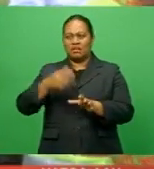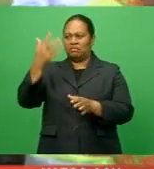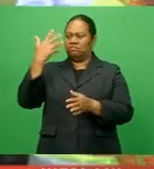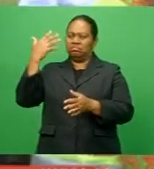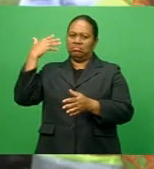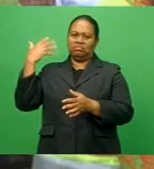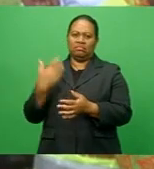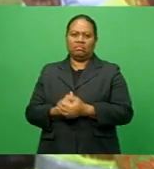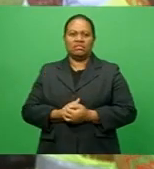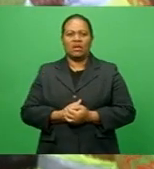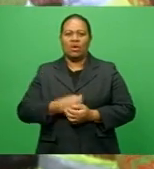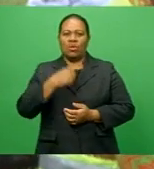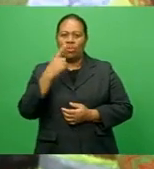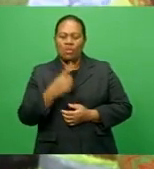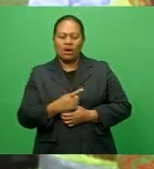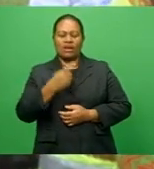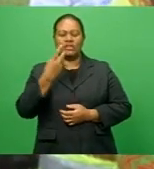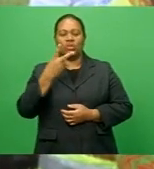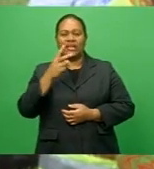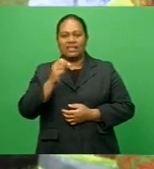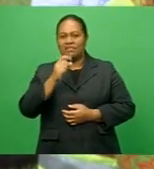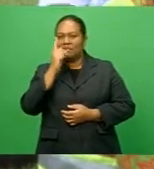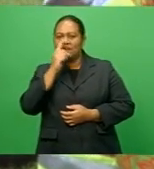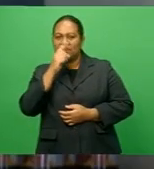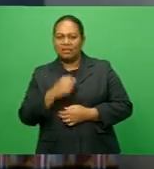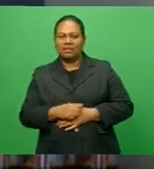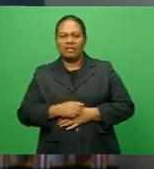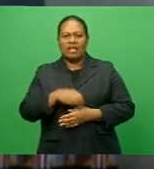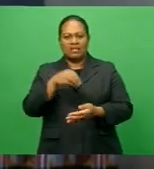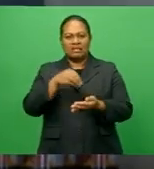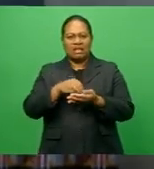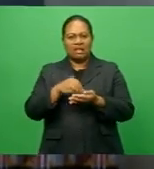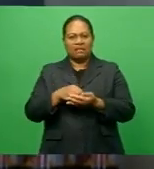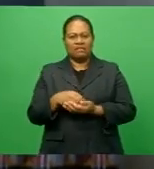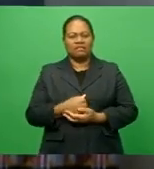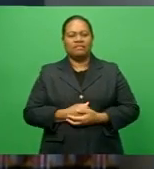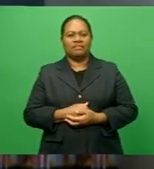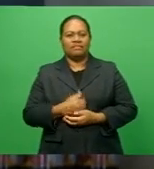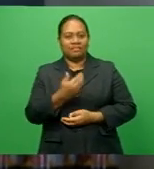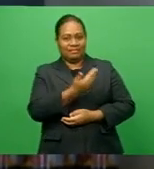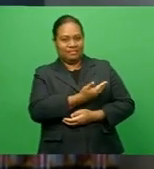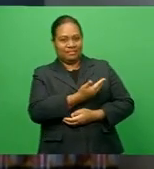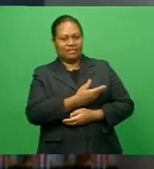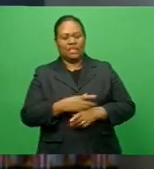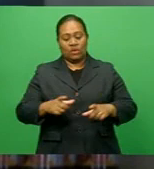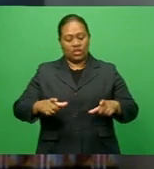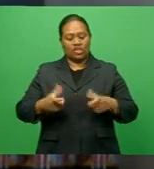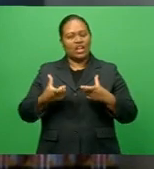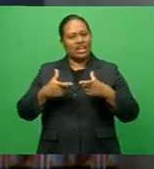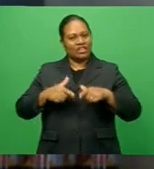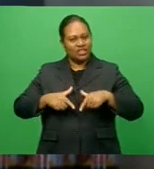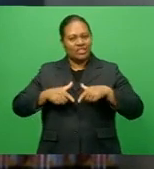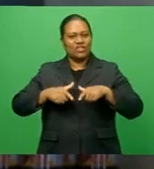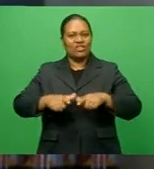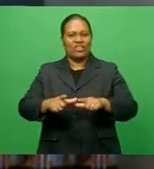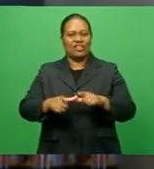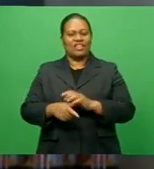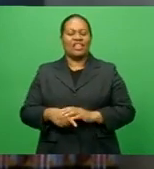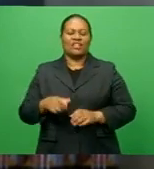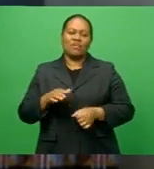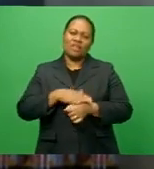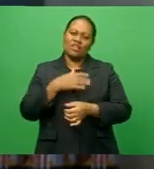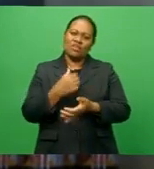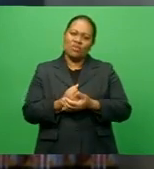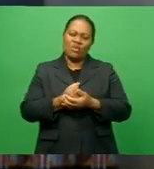serving about 120 Vatoa villages. It has been a challenging journey, ensuring that the business